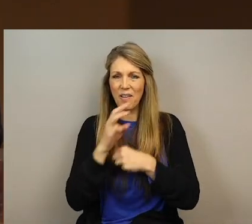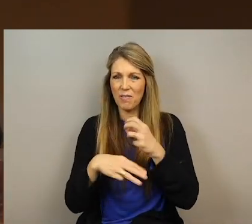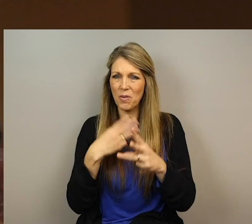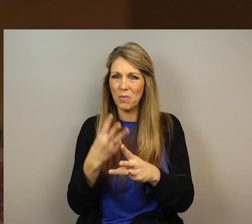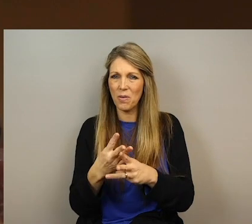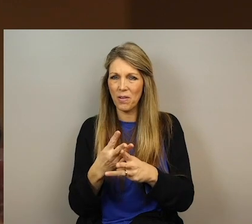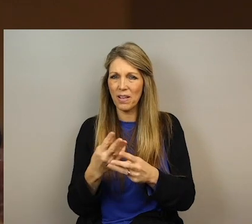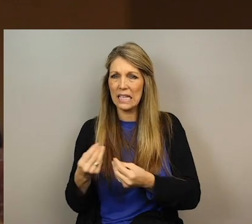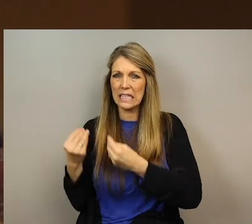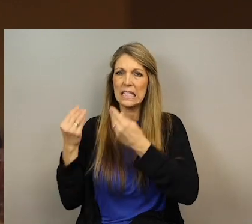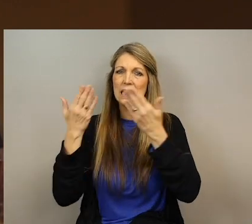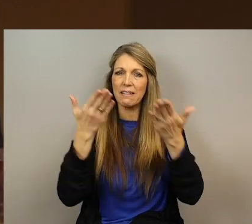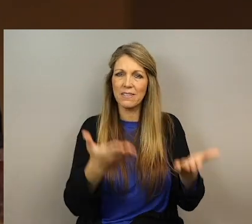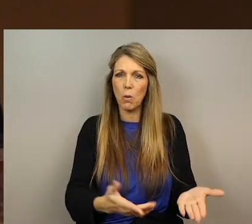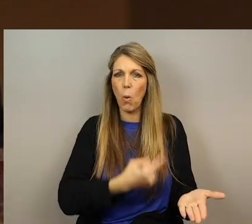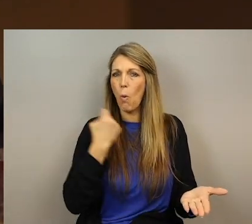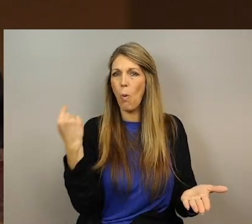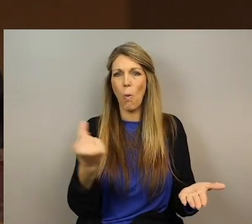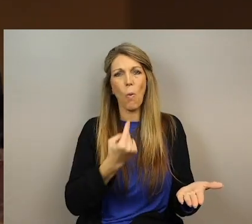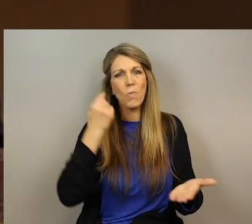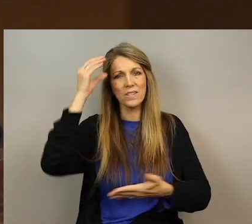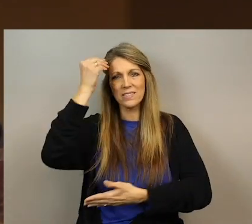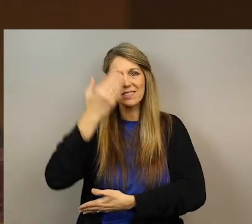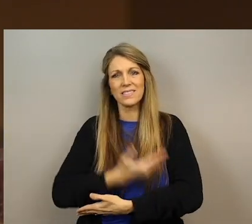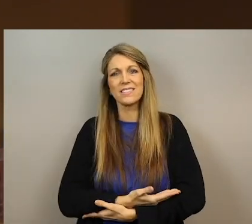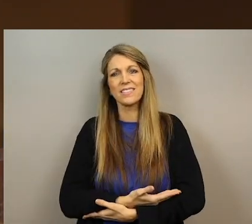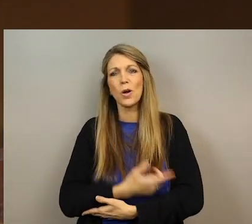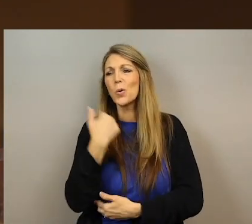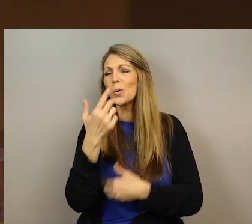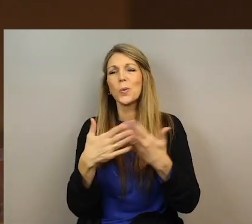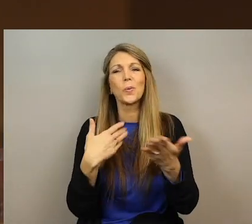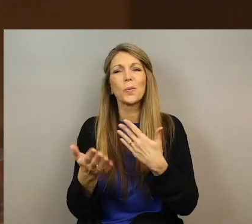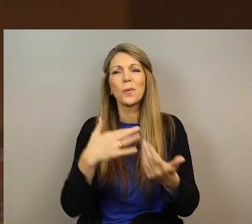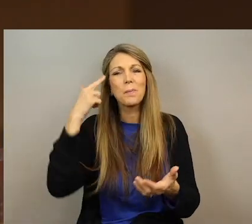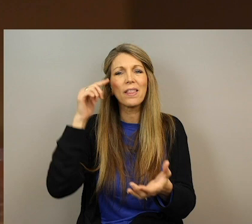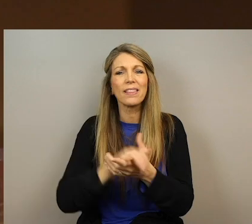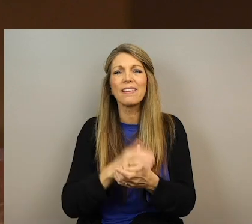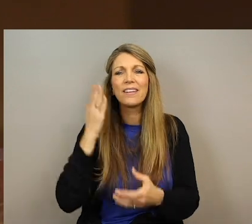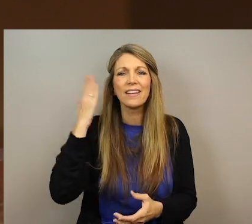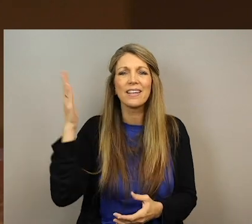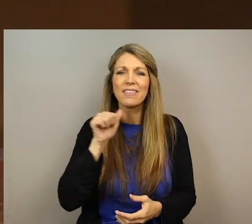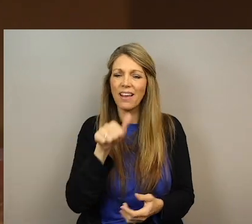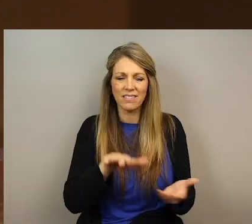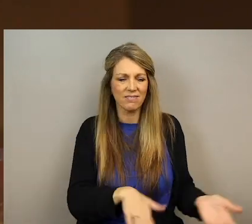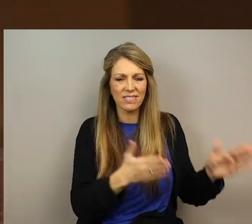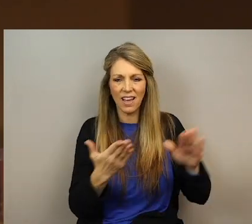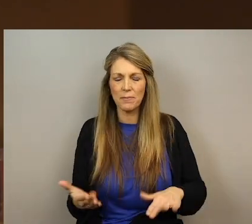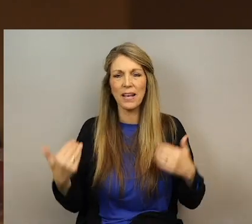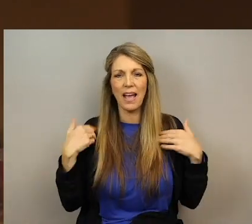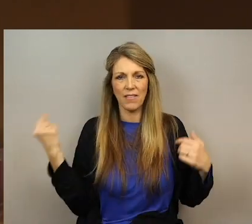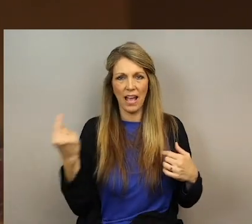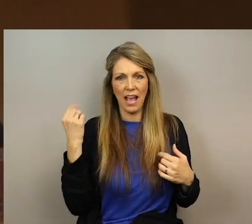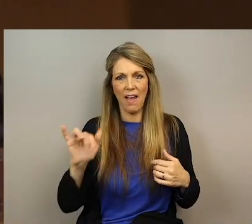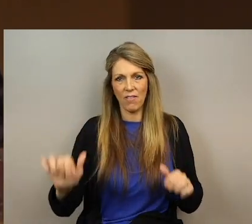the world that he would give his only son, that whoever would believe in him would not perish, but would